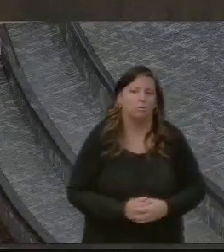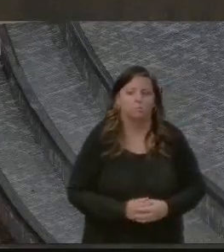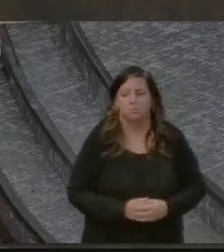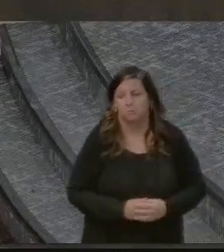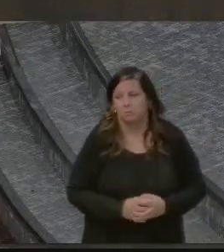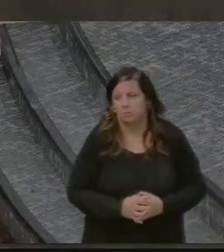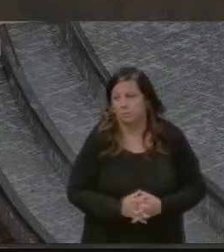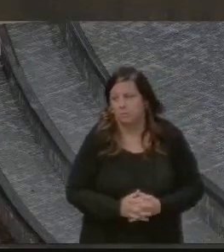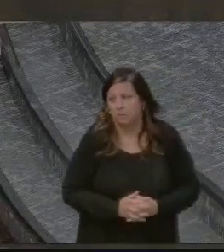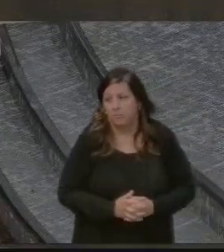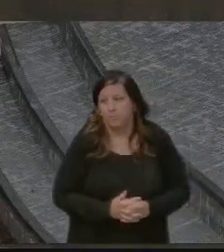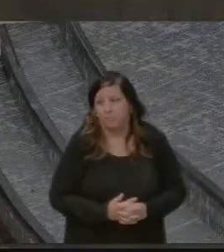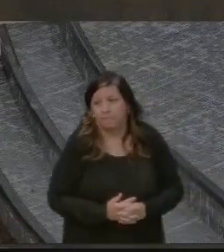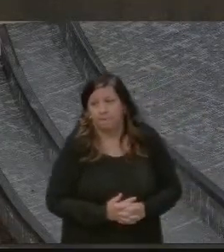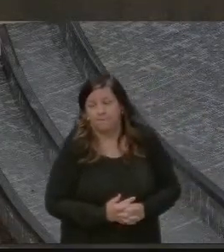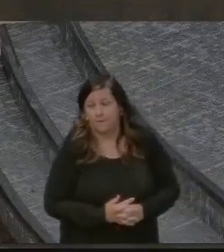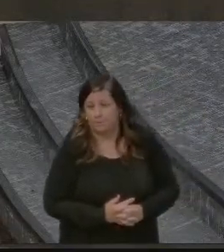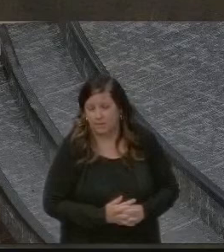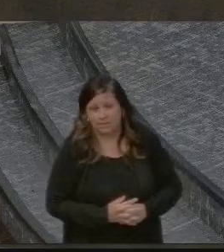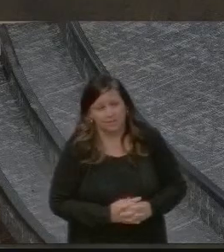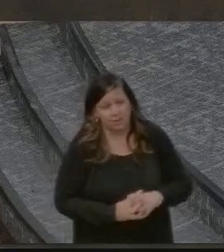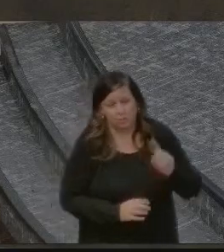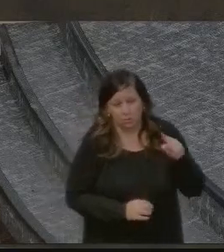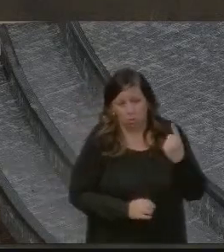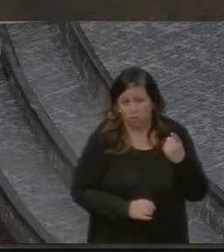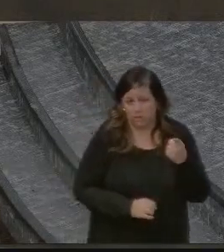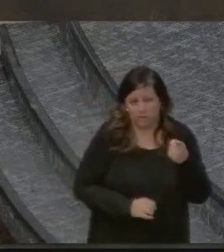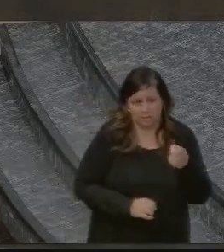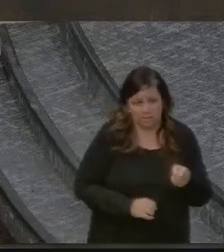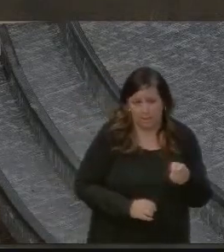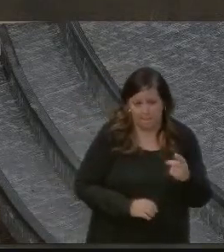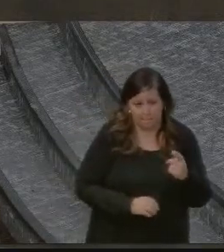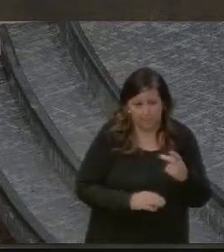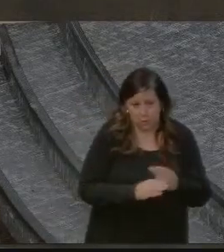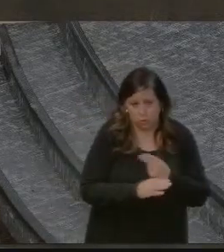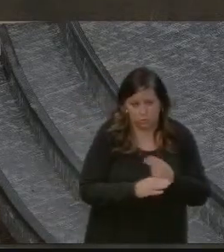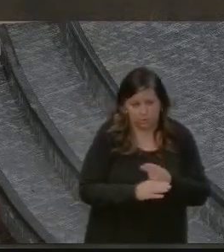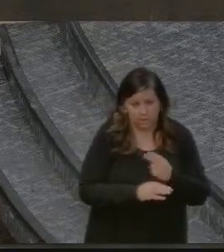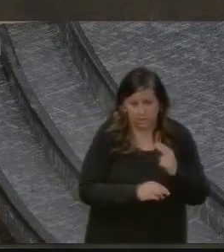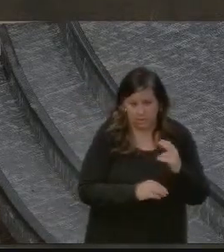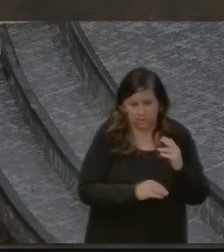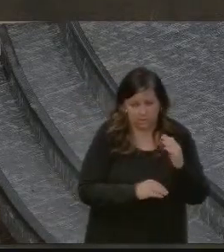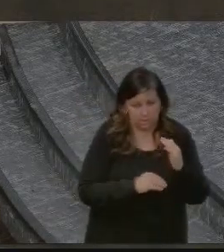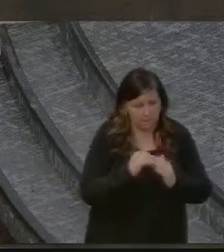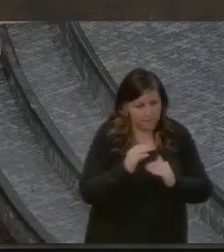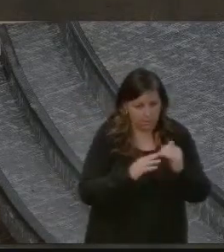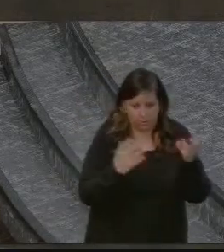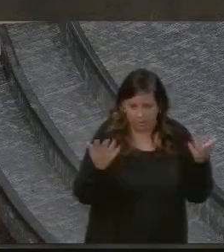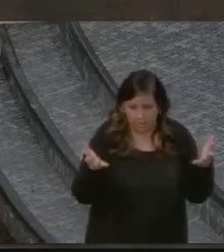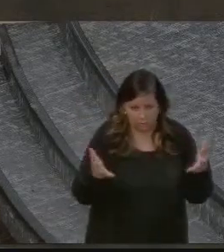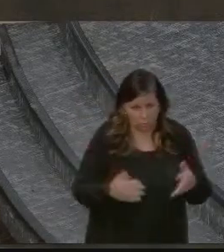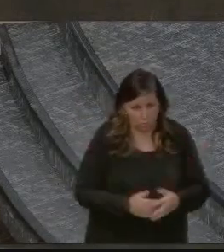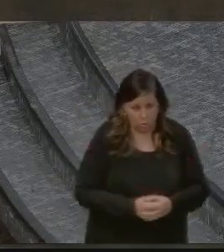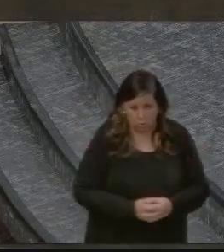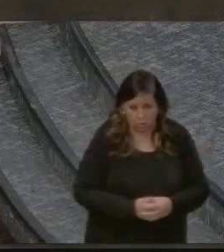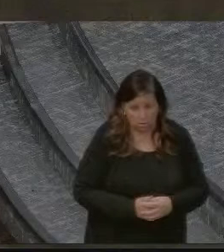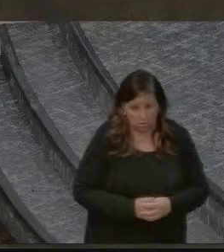So it's just the facility uses all we're paying, is what this is about, only facility use?